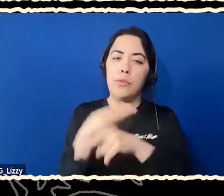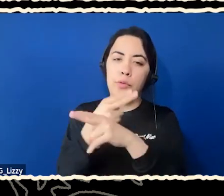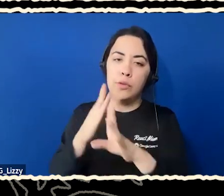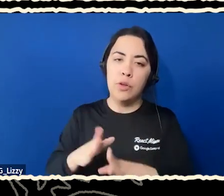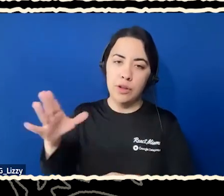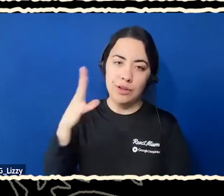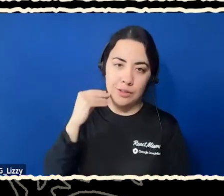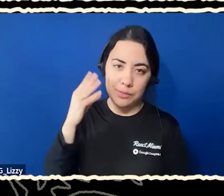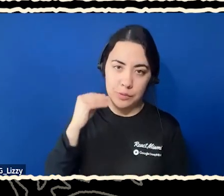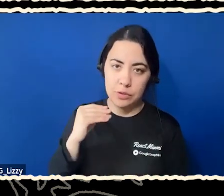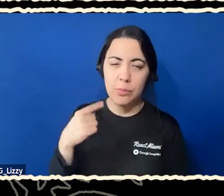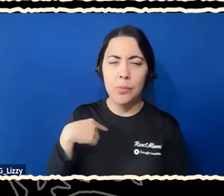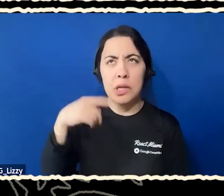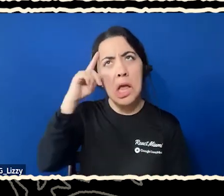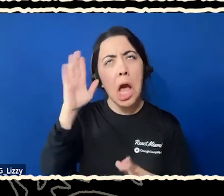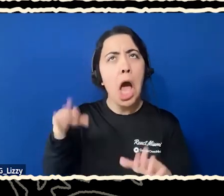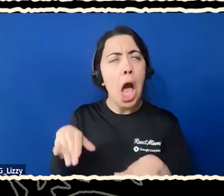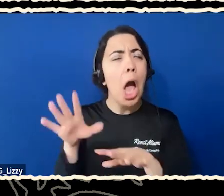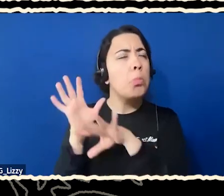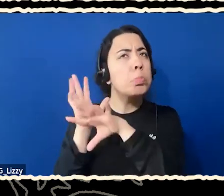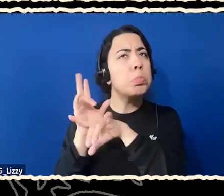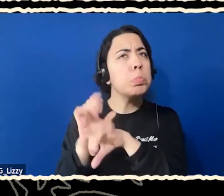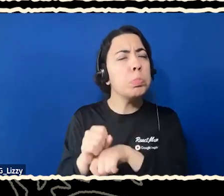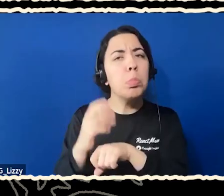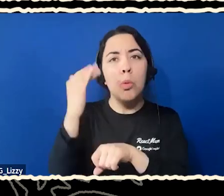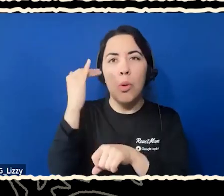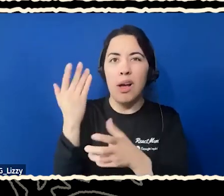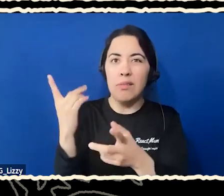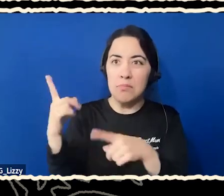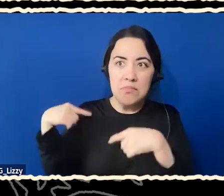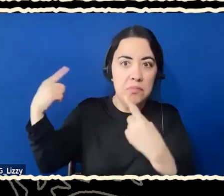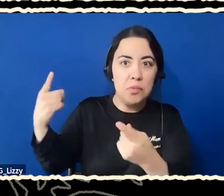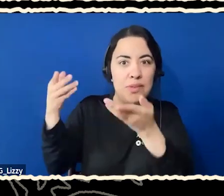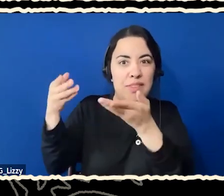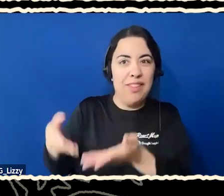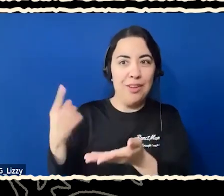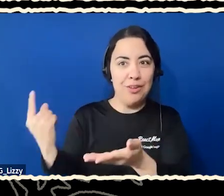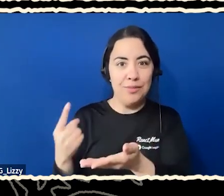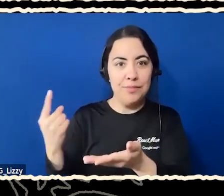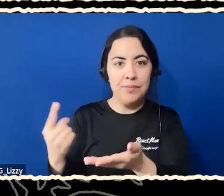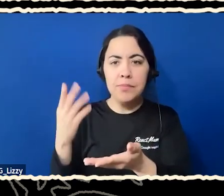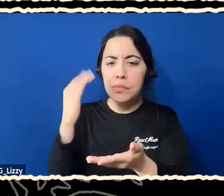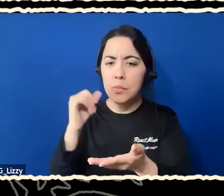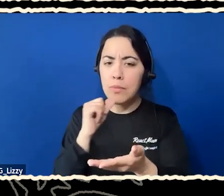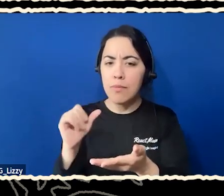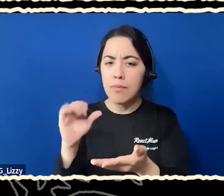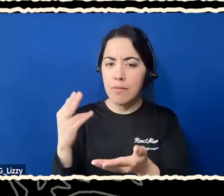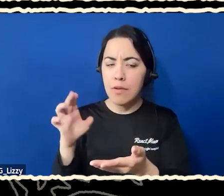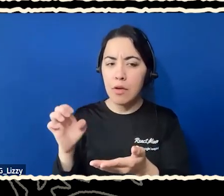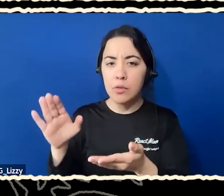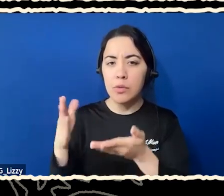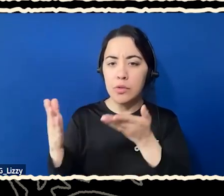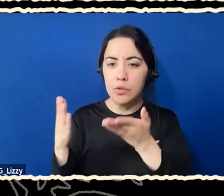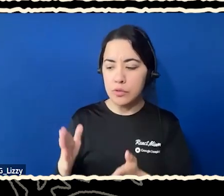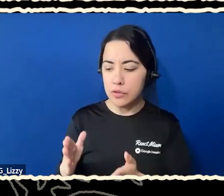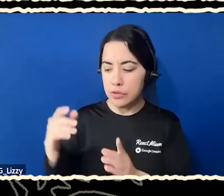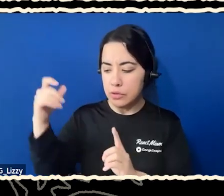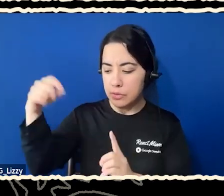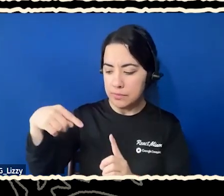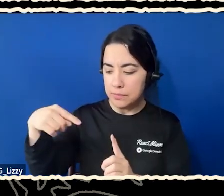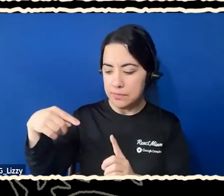for granted because it's always been there to us. So why not cache your server state?